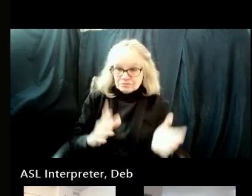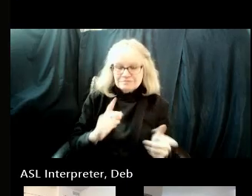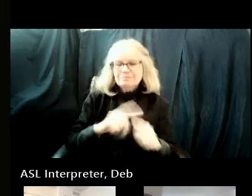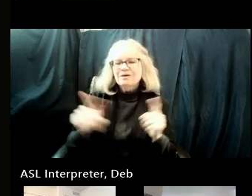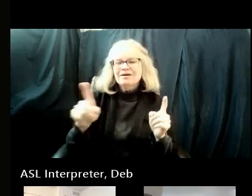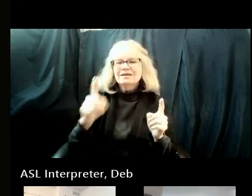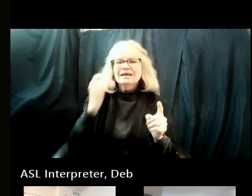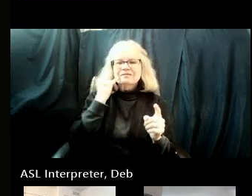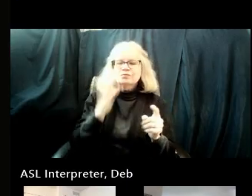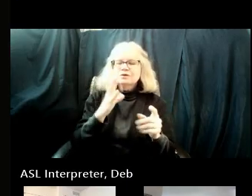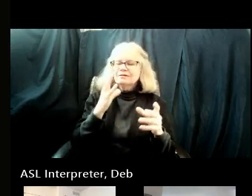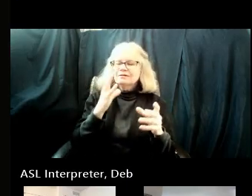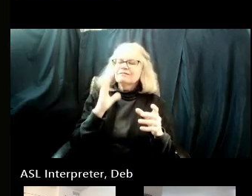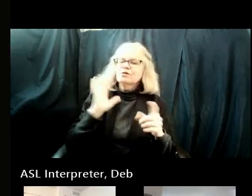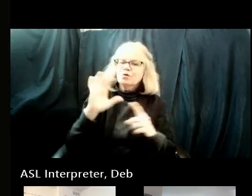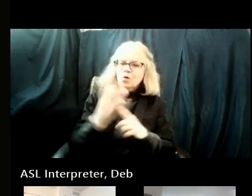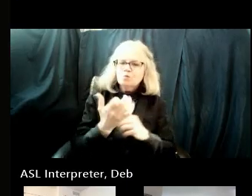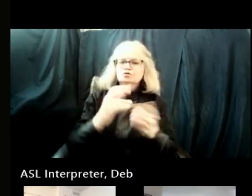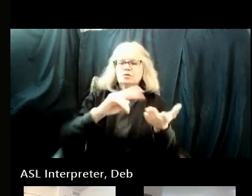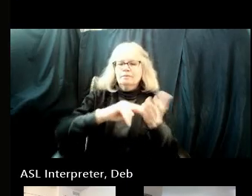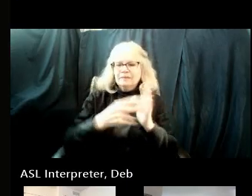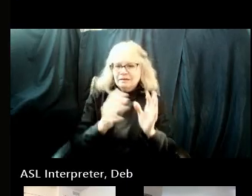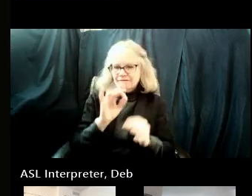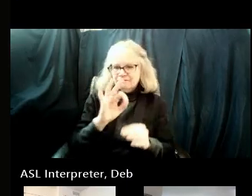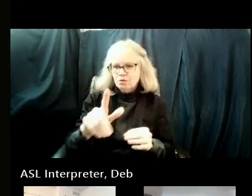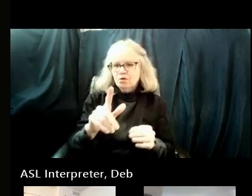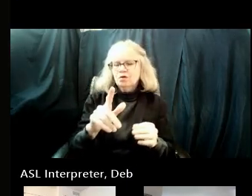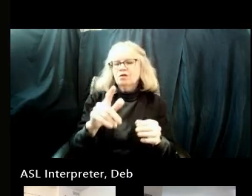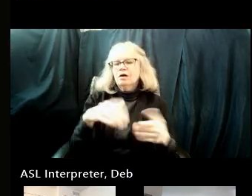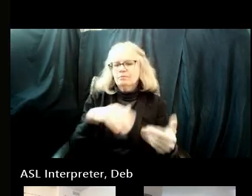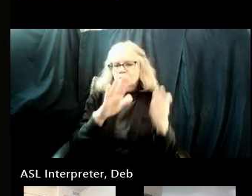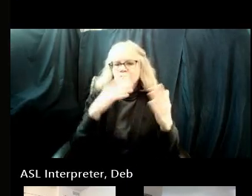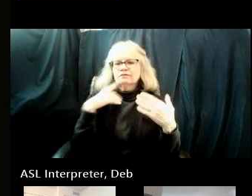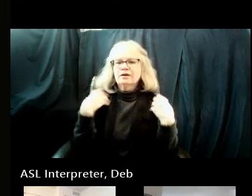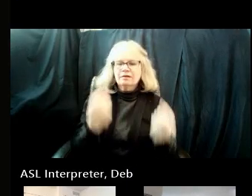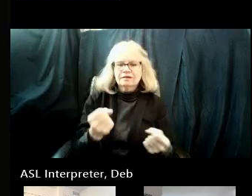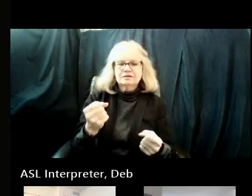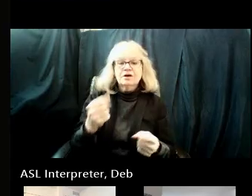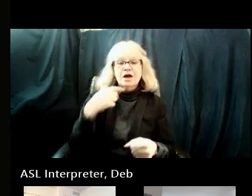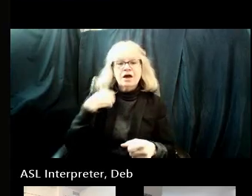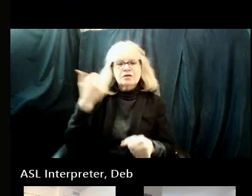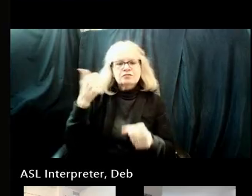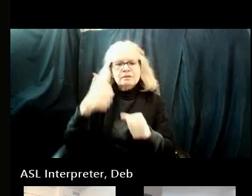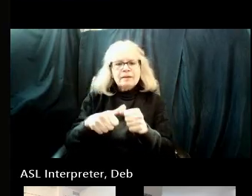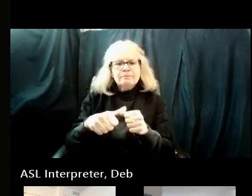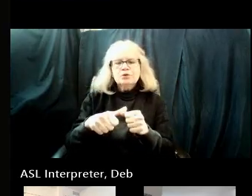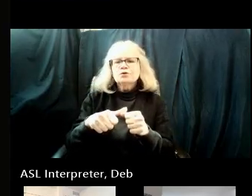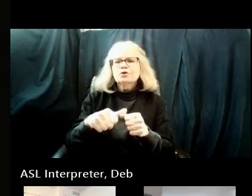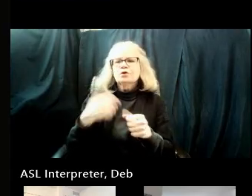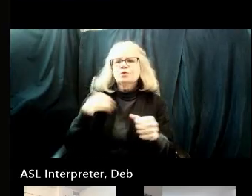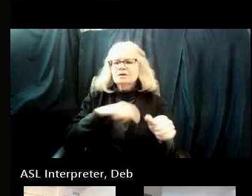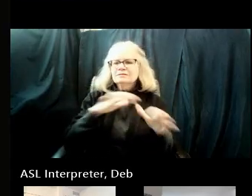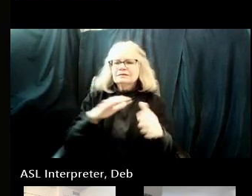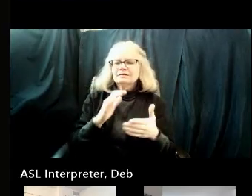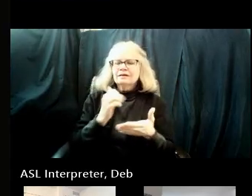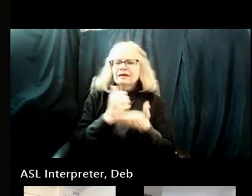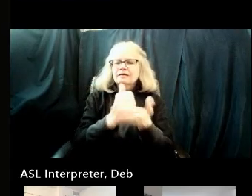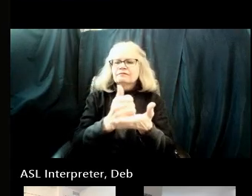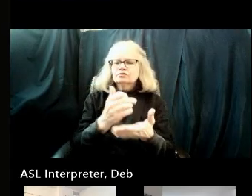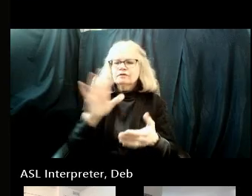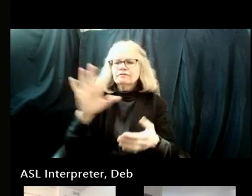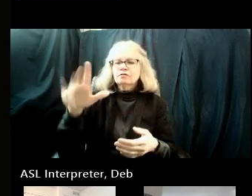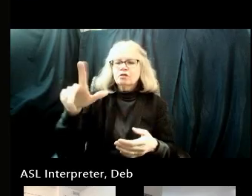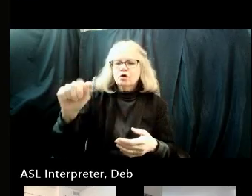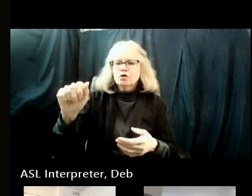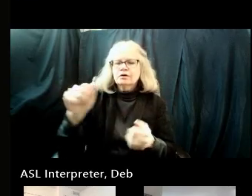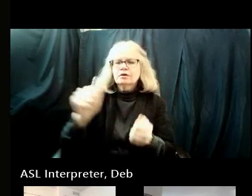integrate culturally meaningful approaches to healing, the rhythms that we do. I remember when I did this intervention in Florida